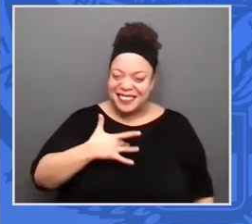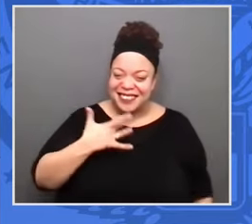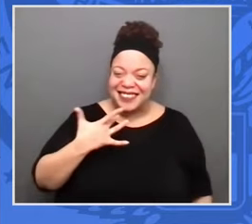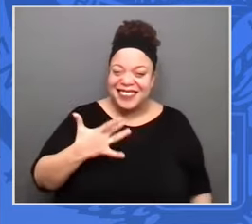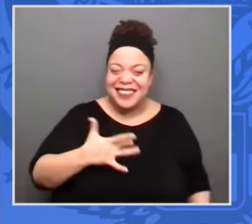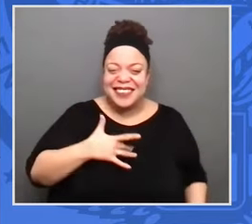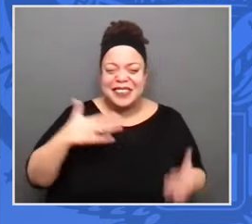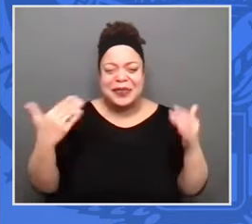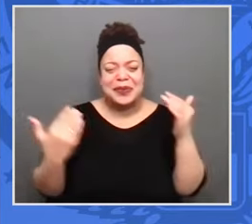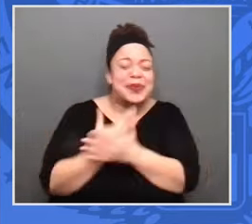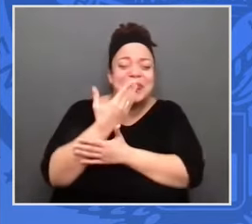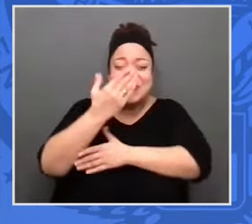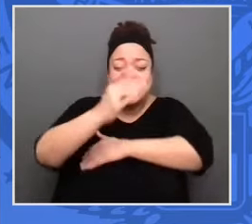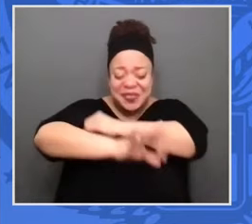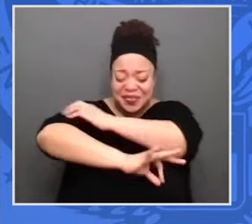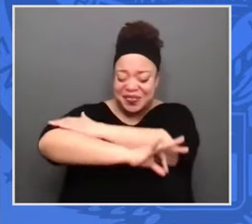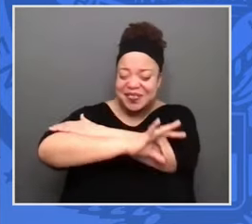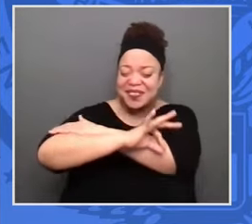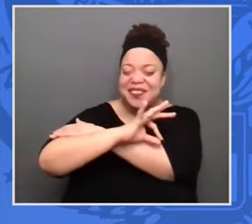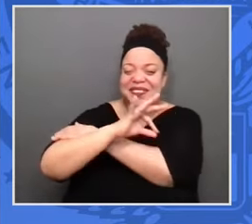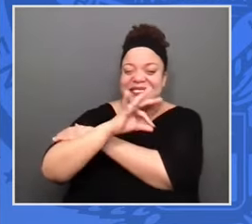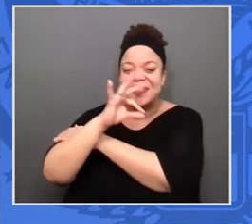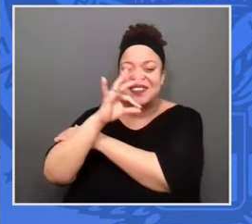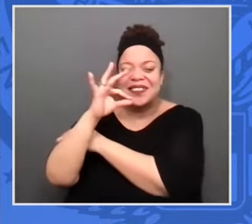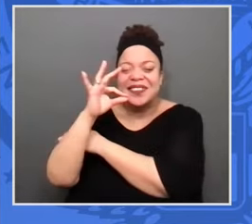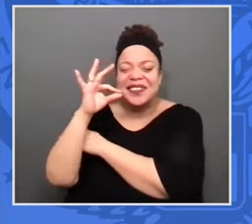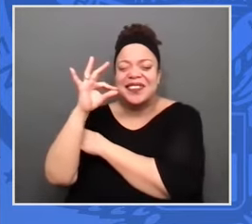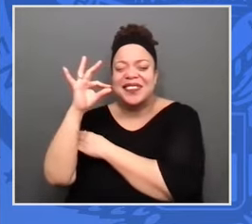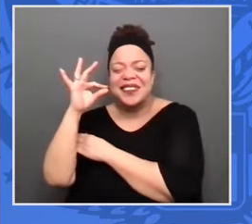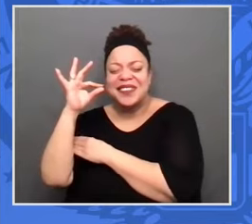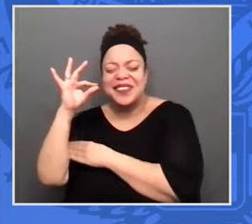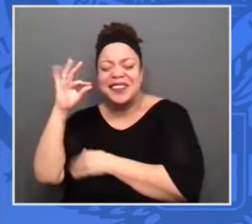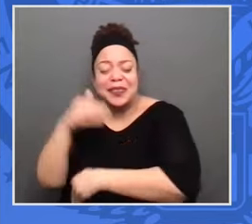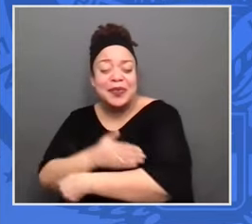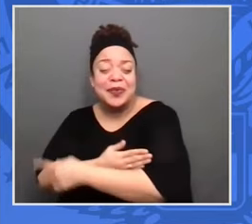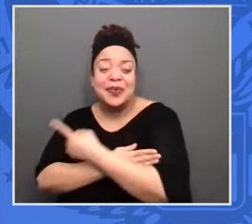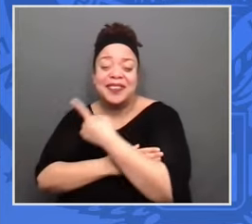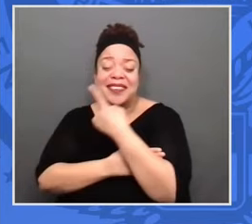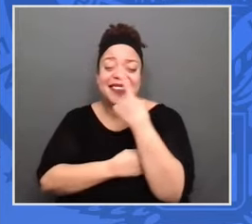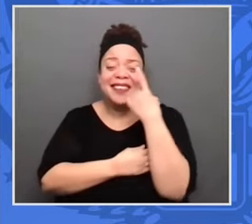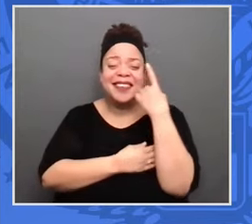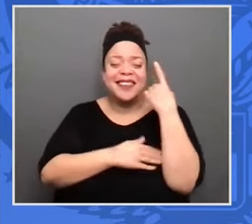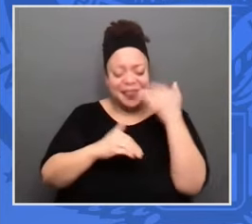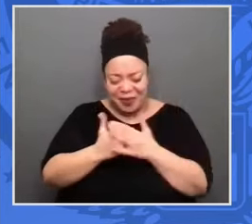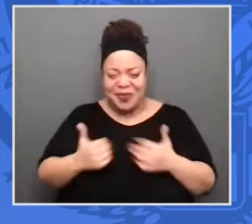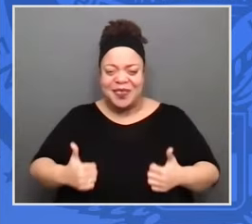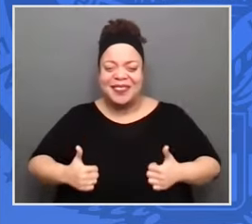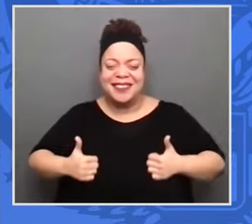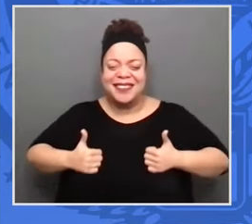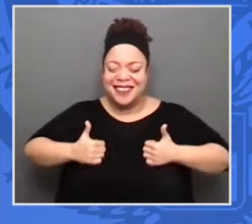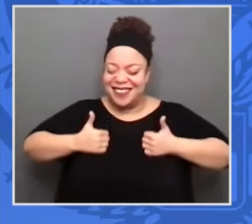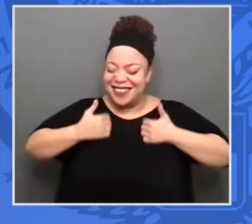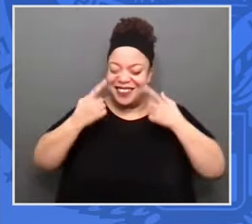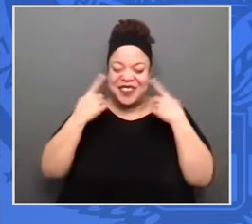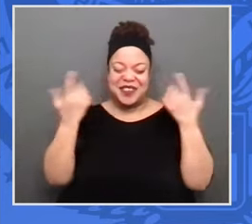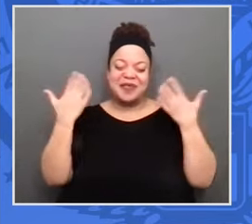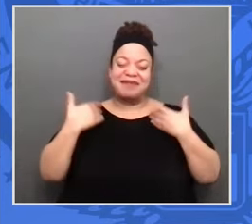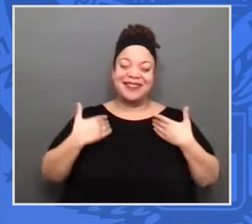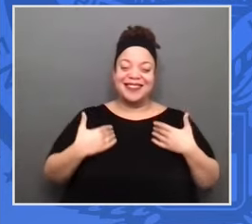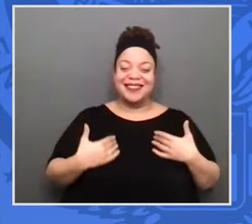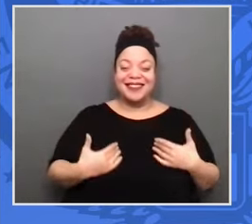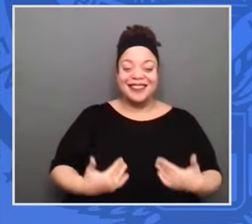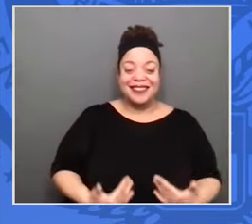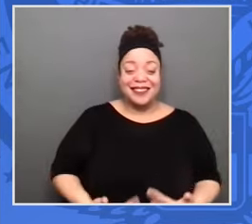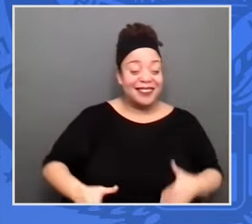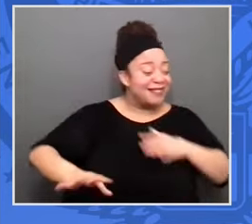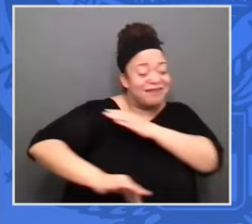new day, it's a new life for me. It's a new dawn, it's a new day,